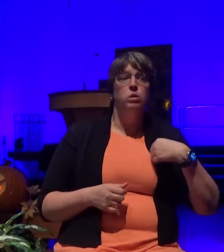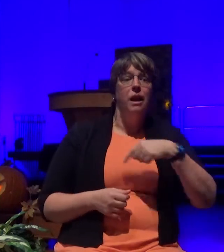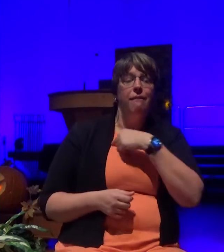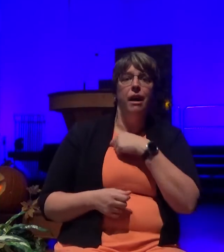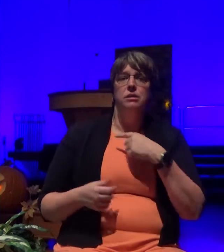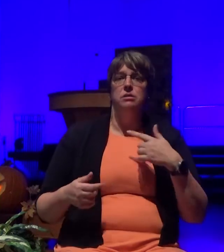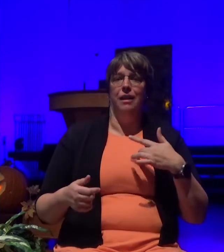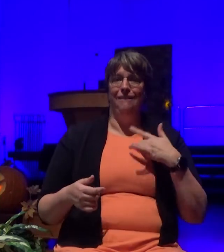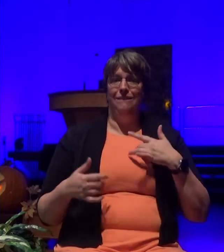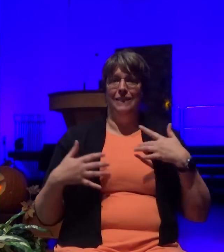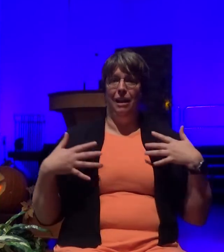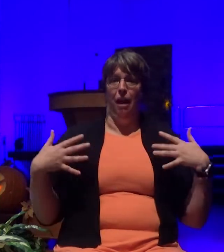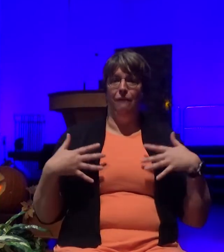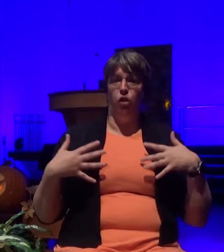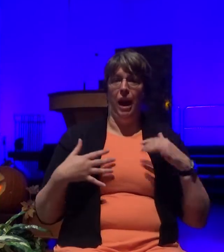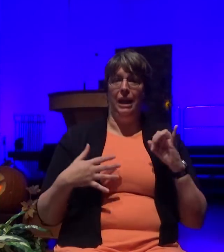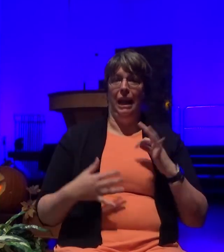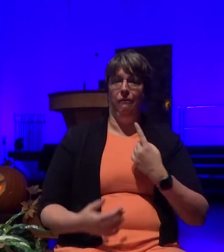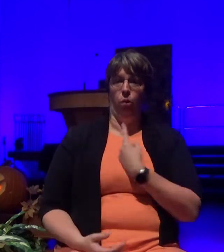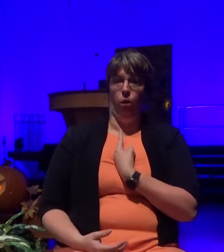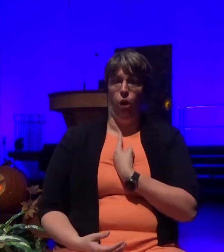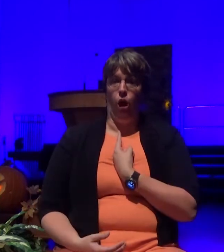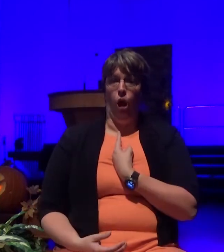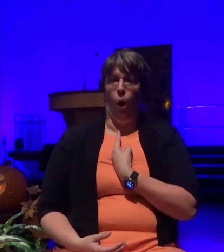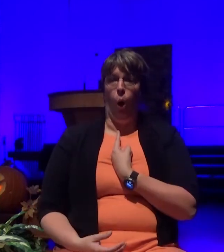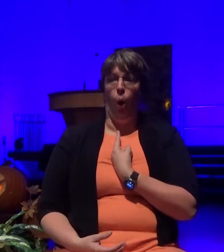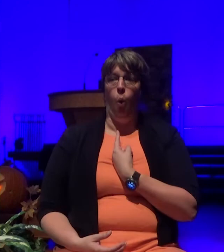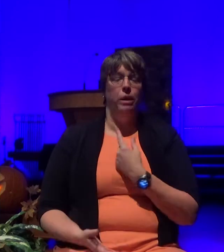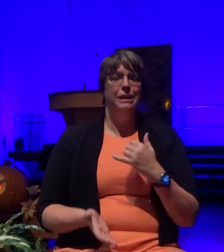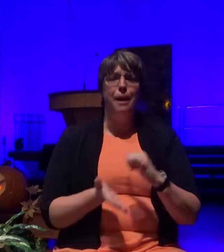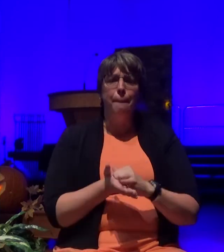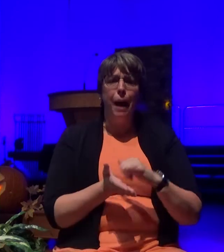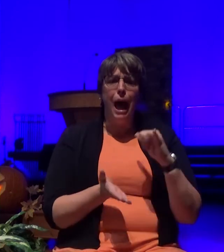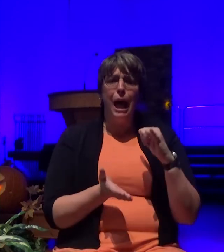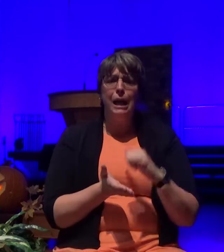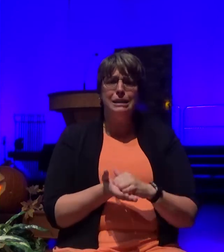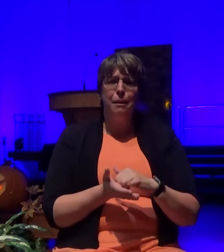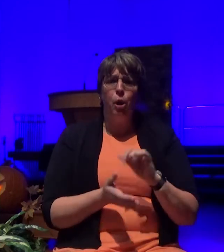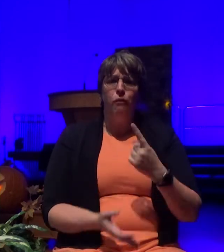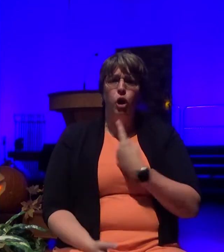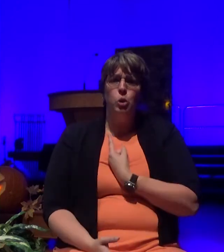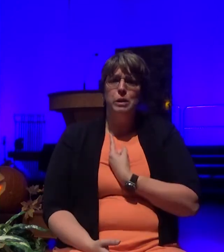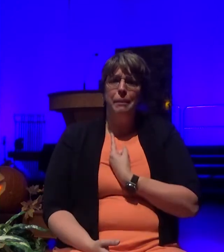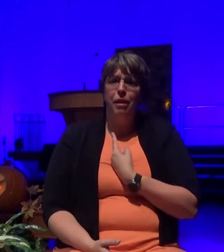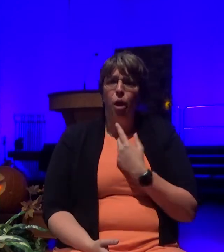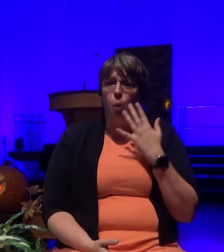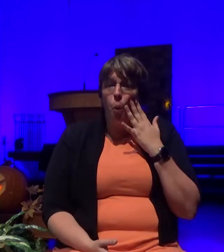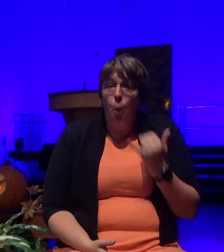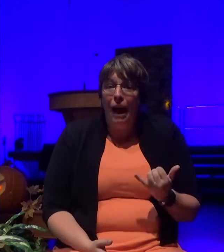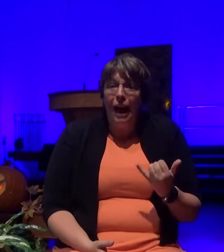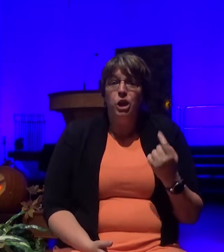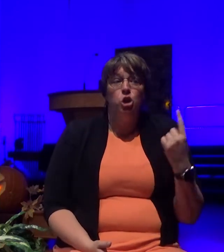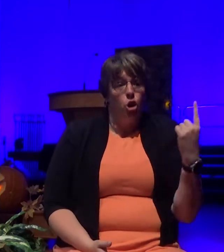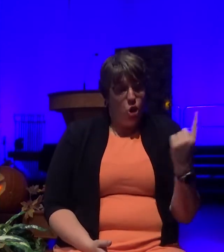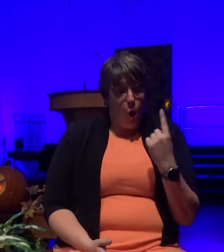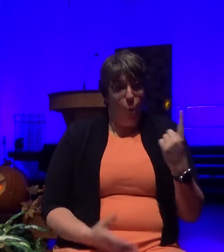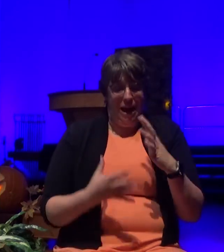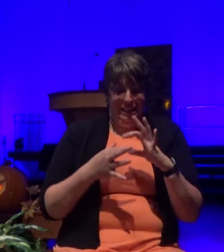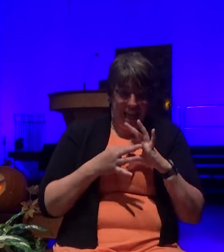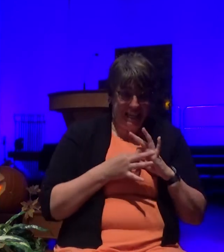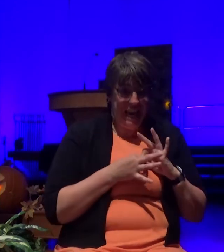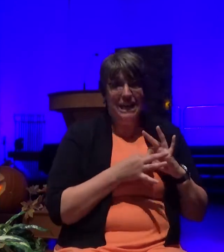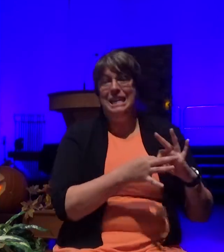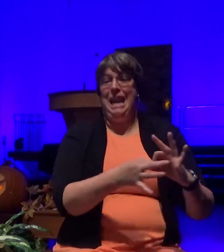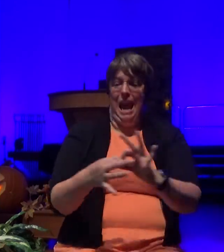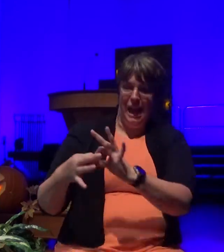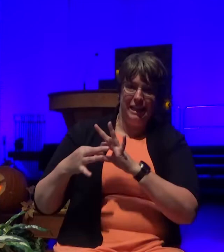one else around us. It's impossible for us to ever be alone because we are always connected to the everything that exists in